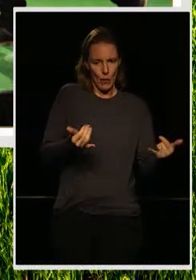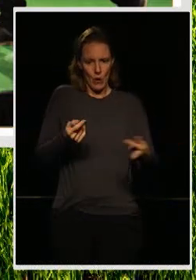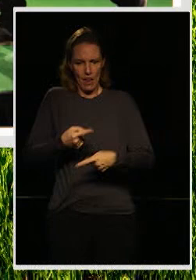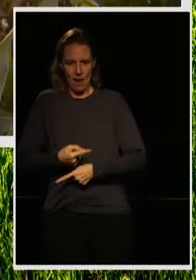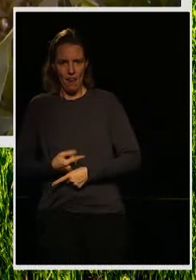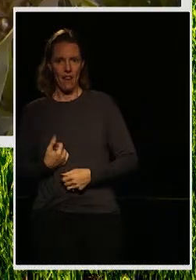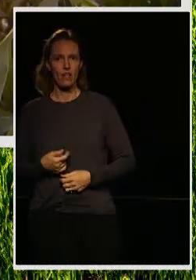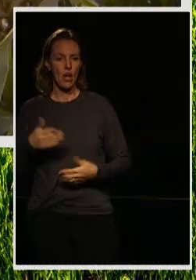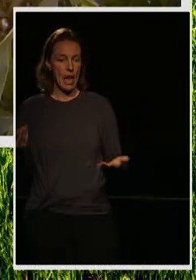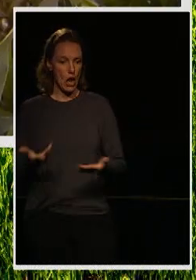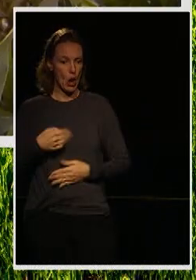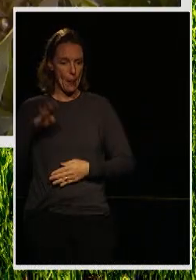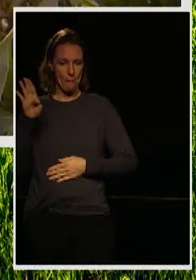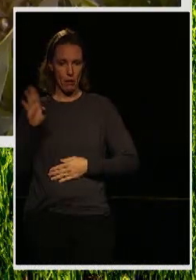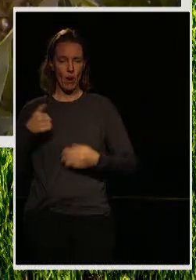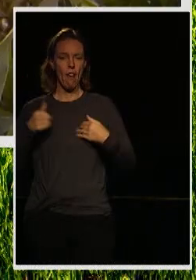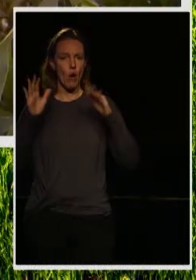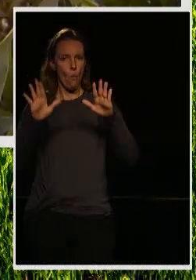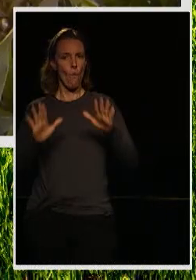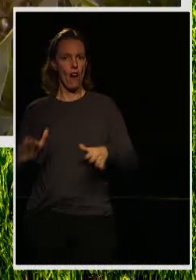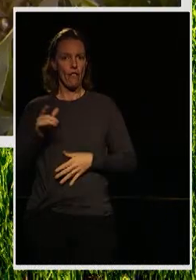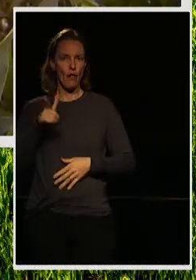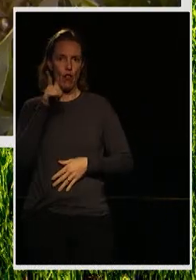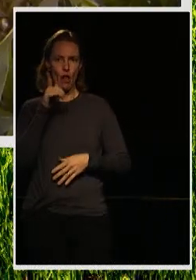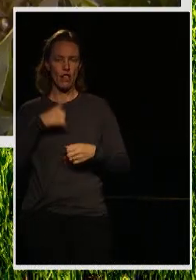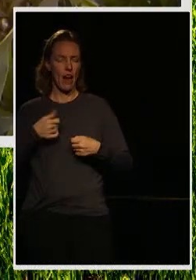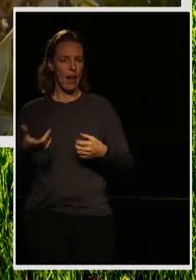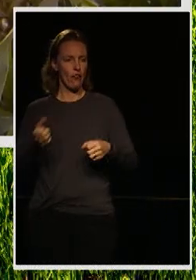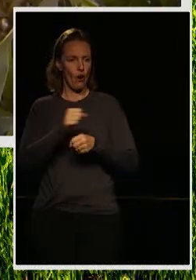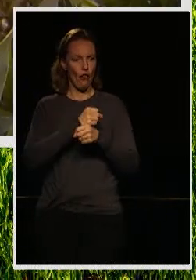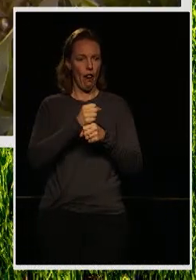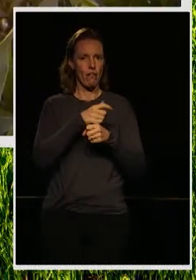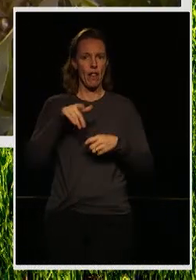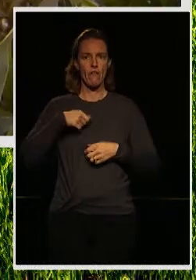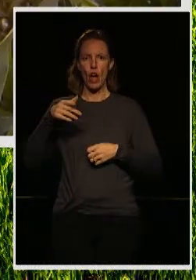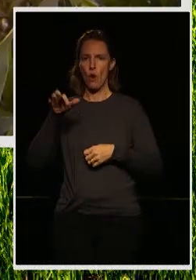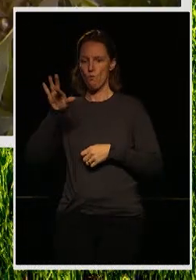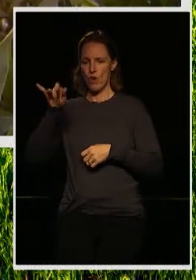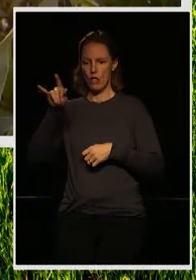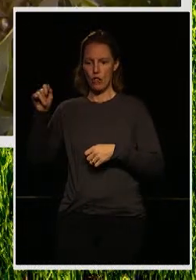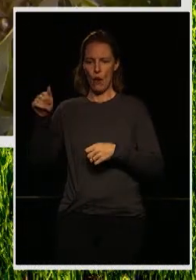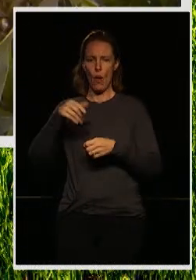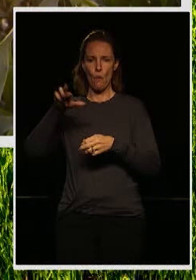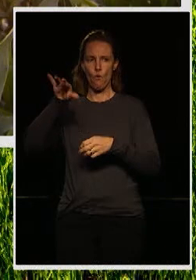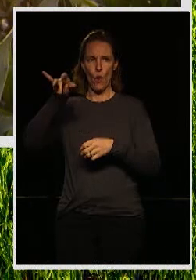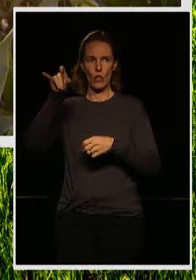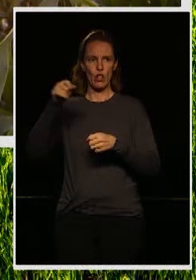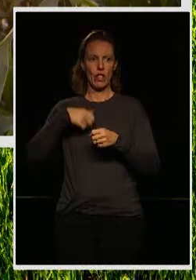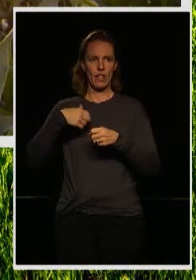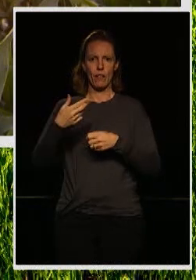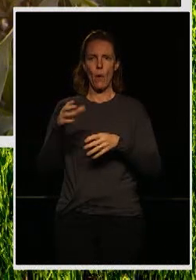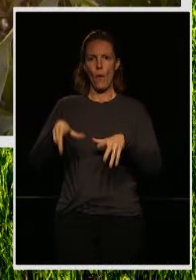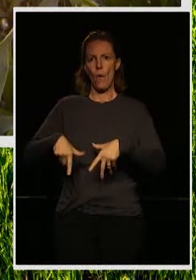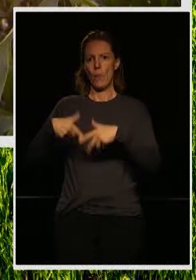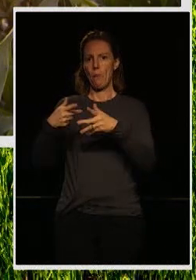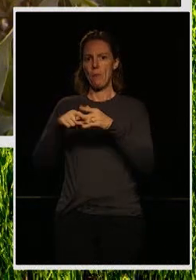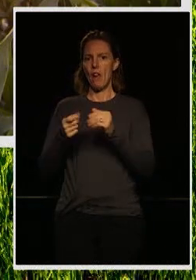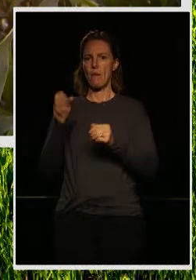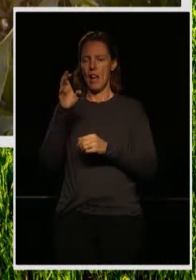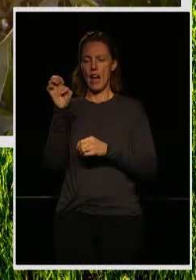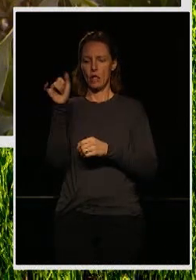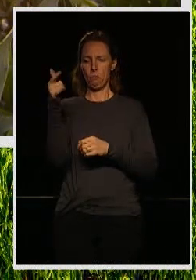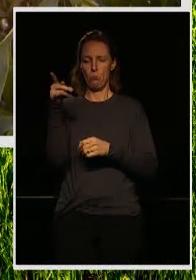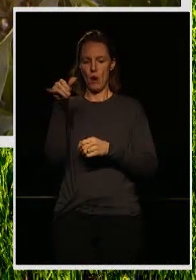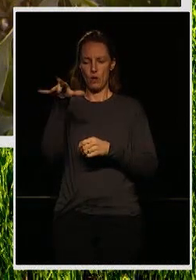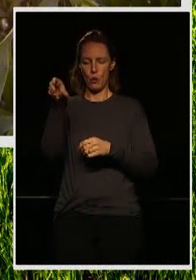have a wonderful lunch planned and coffee breaks. We have regional roaster Recess Coffee here whipping up espresso drinks to order.